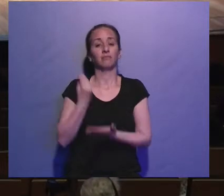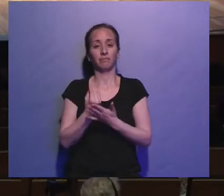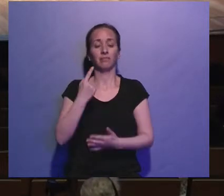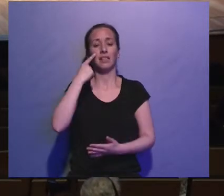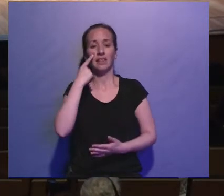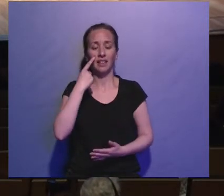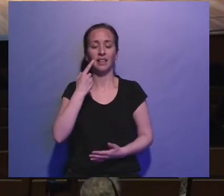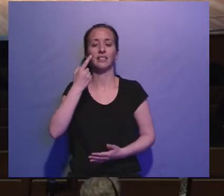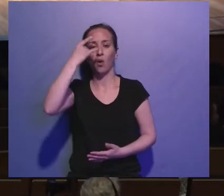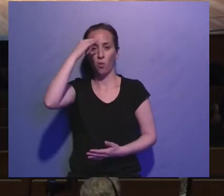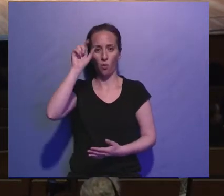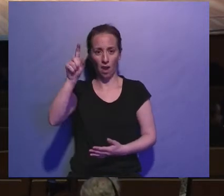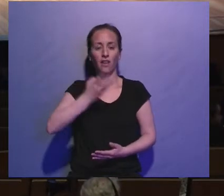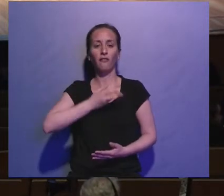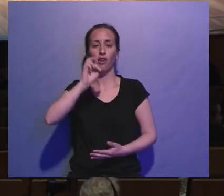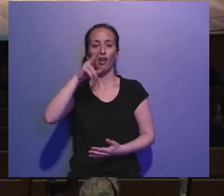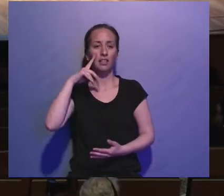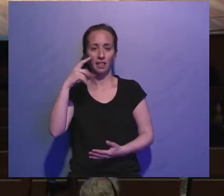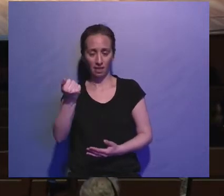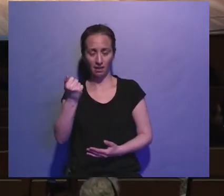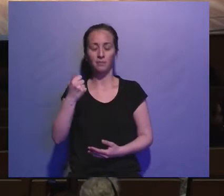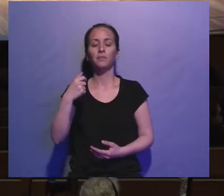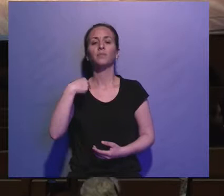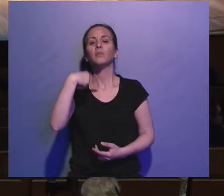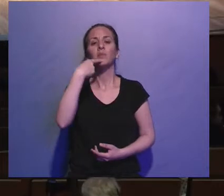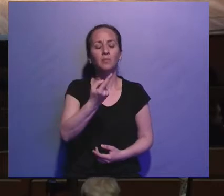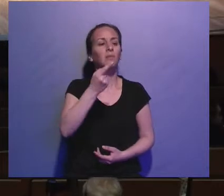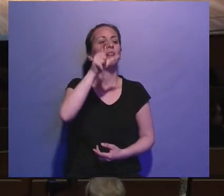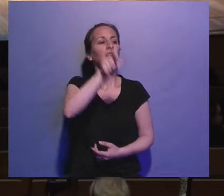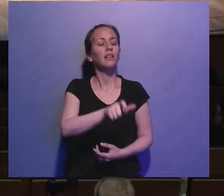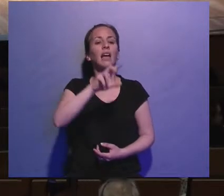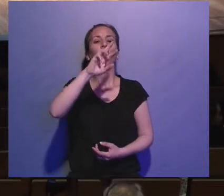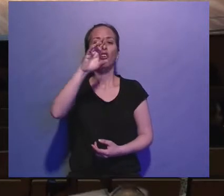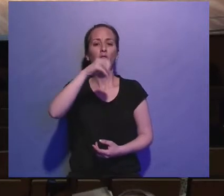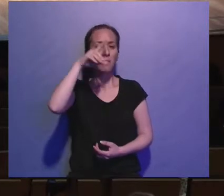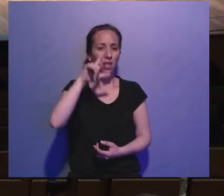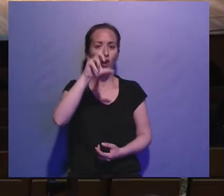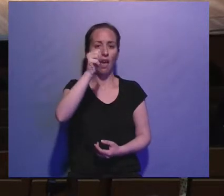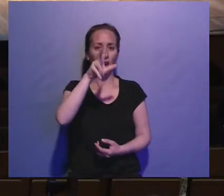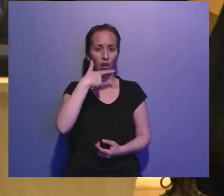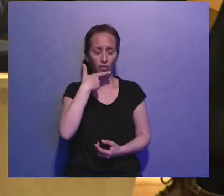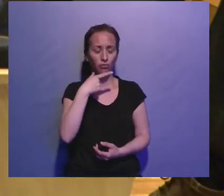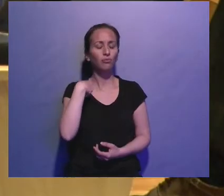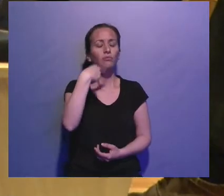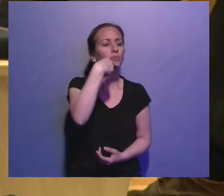I am from the District of Florida, Uruguay. A question for